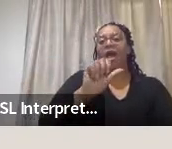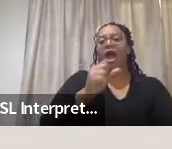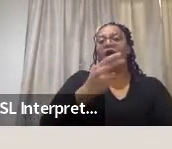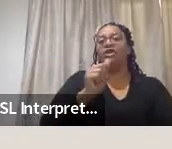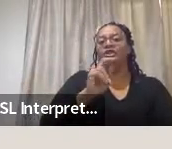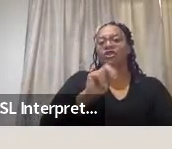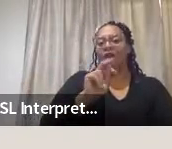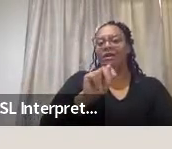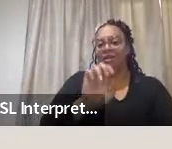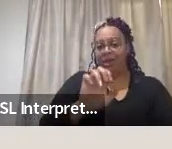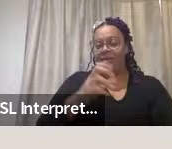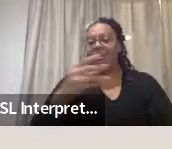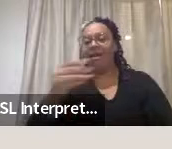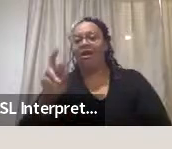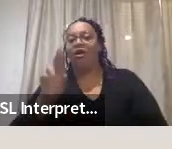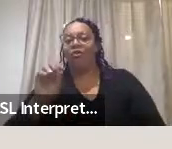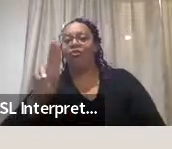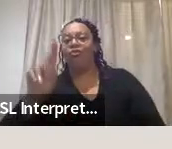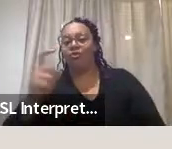Thanks, y'all.